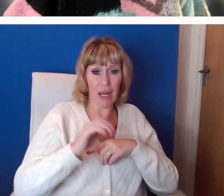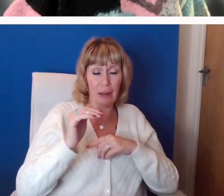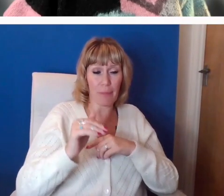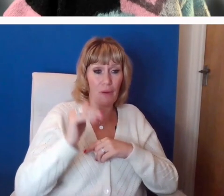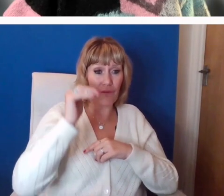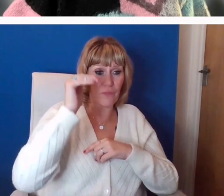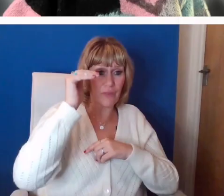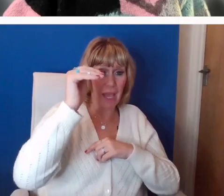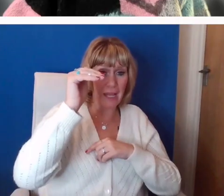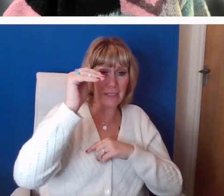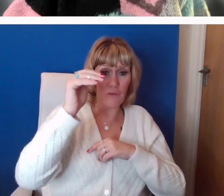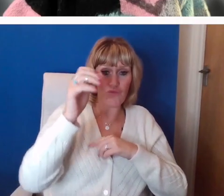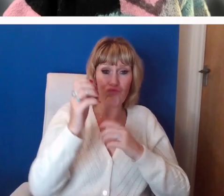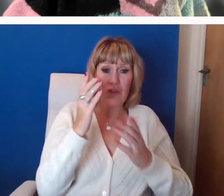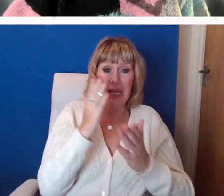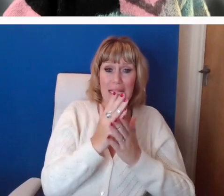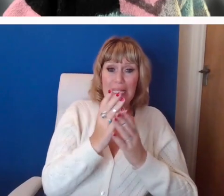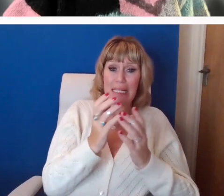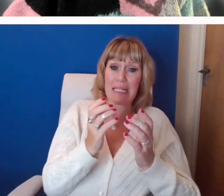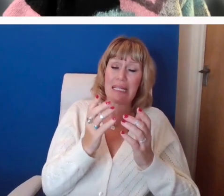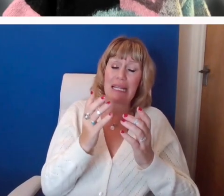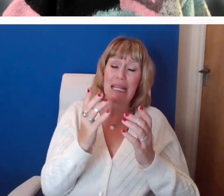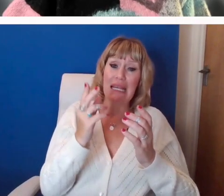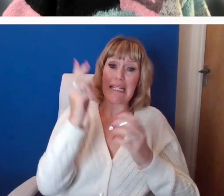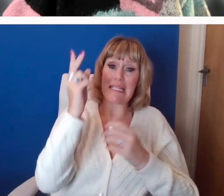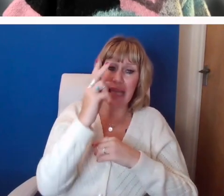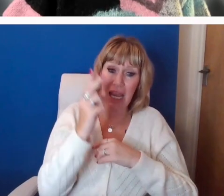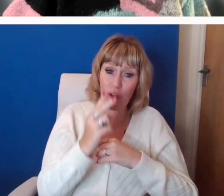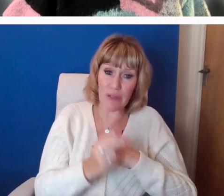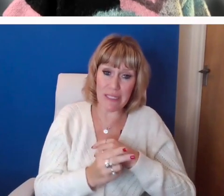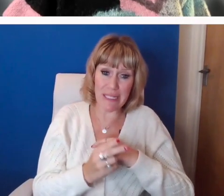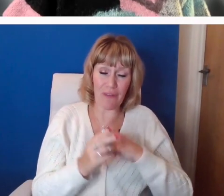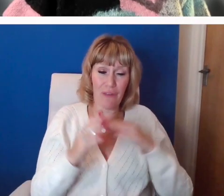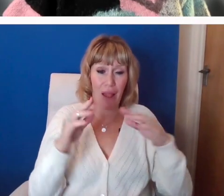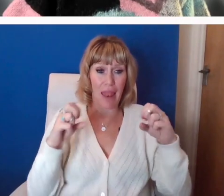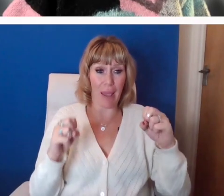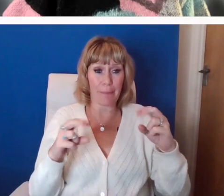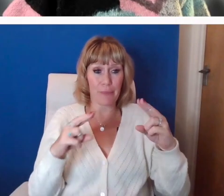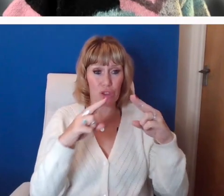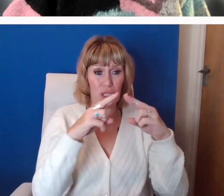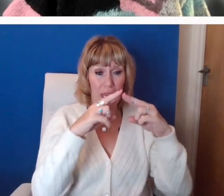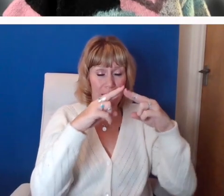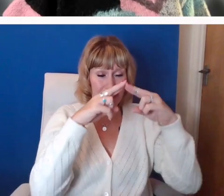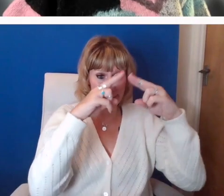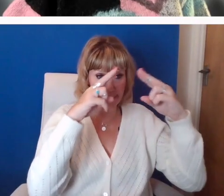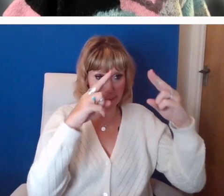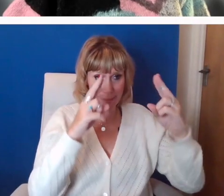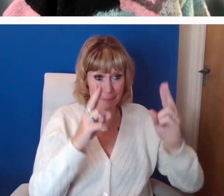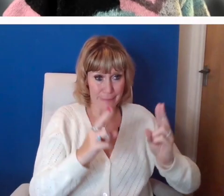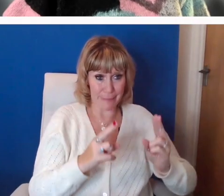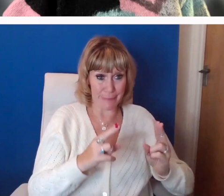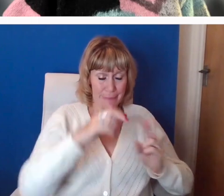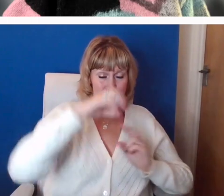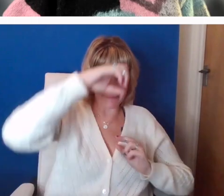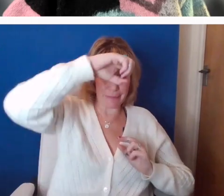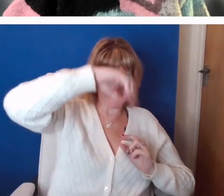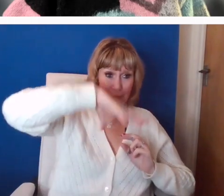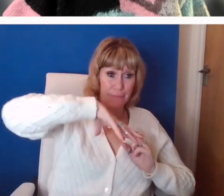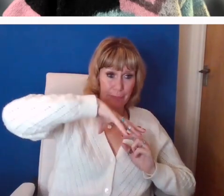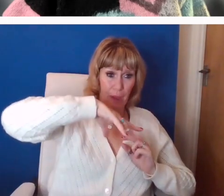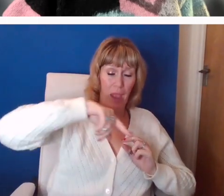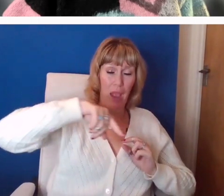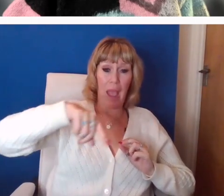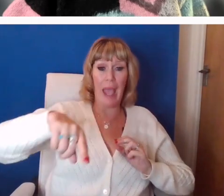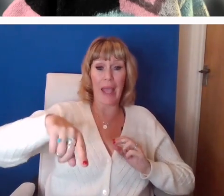decorative lampshade with patterned fabric and fringe. A cross is mounted on the wall near the centre. To the right, there